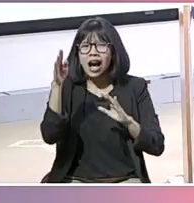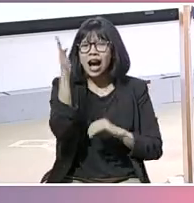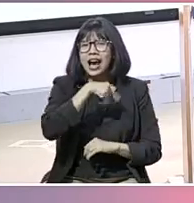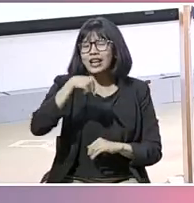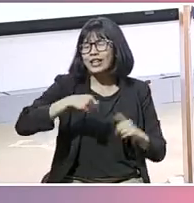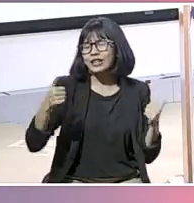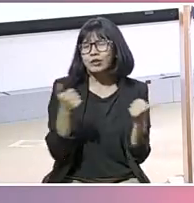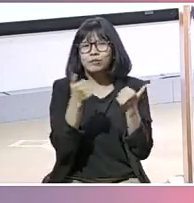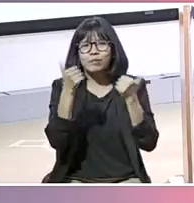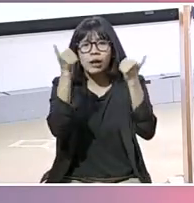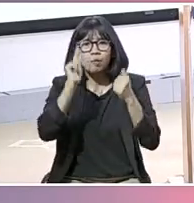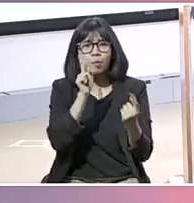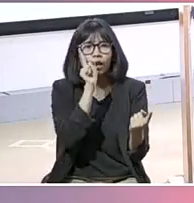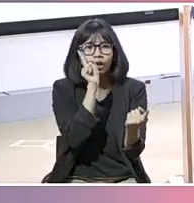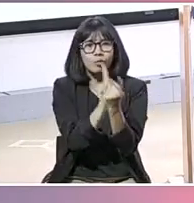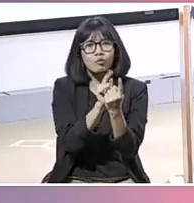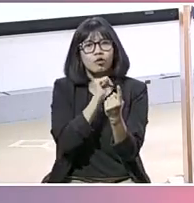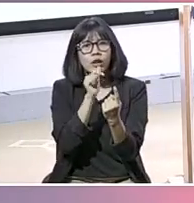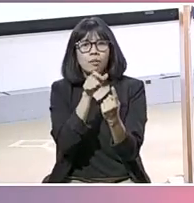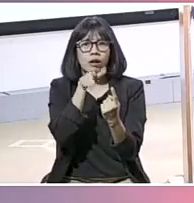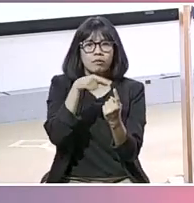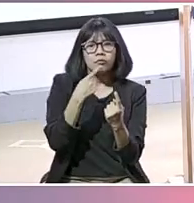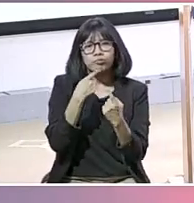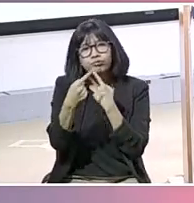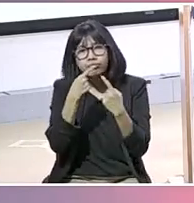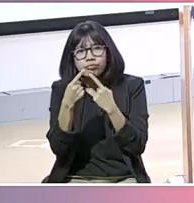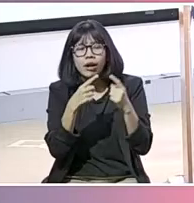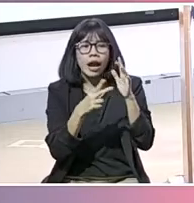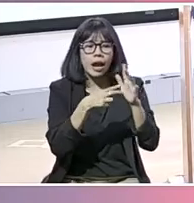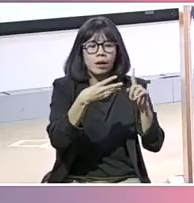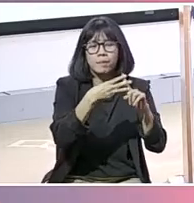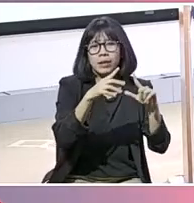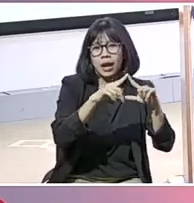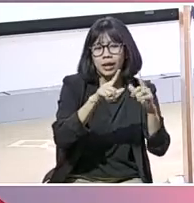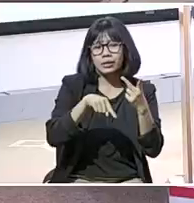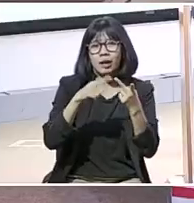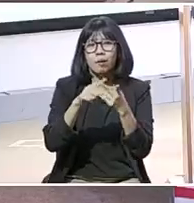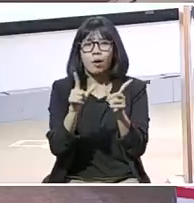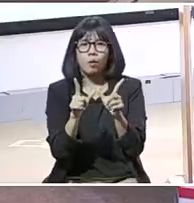because we're going to meet the stars of NBA and WNBA.